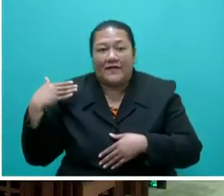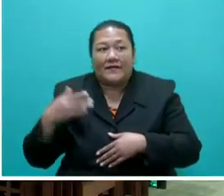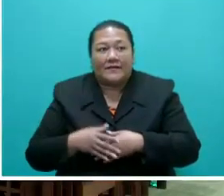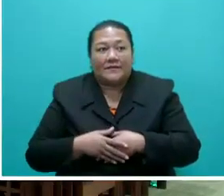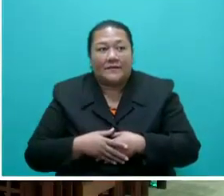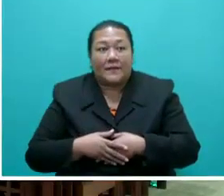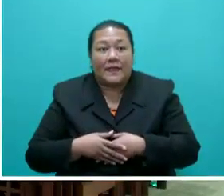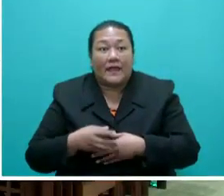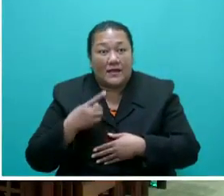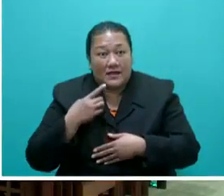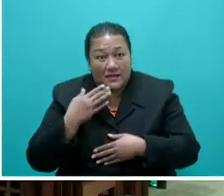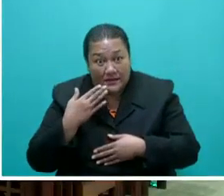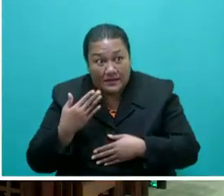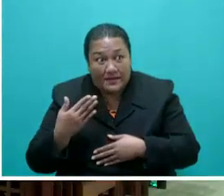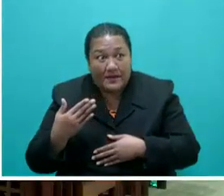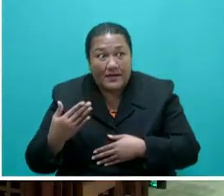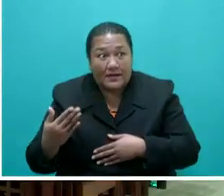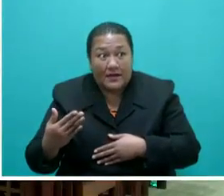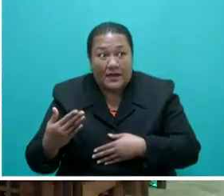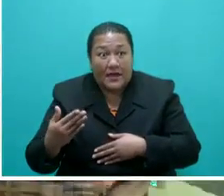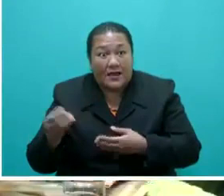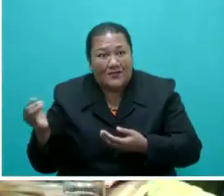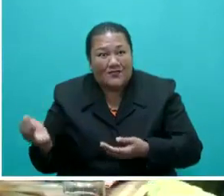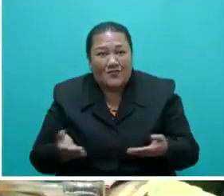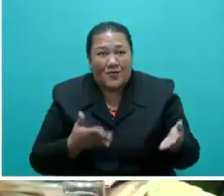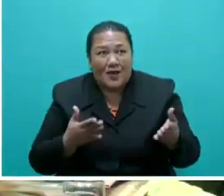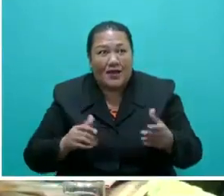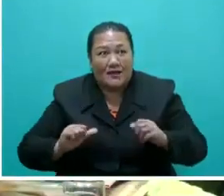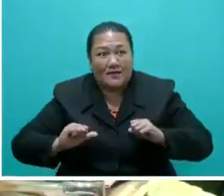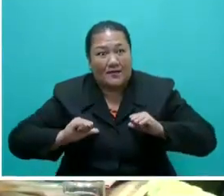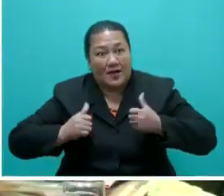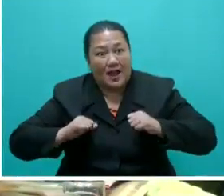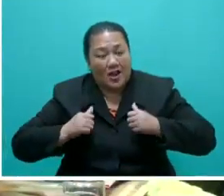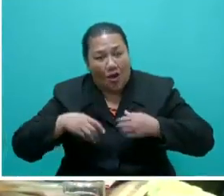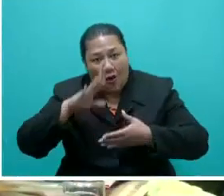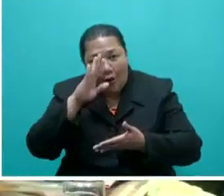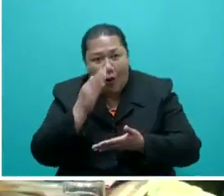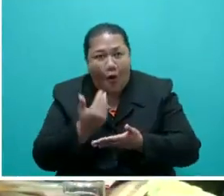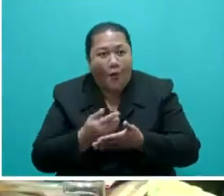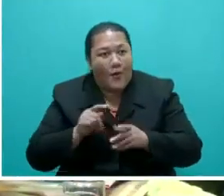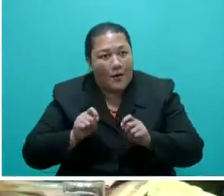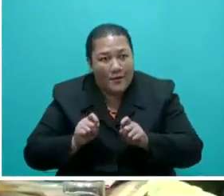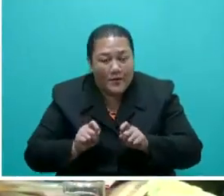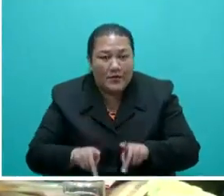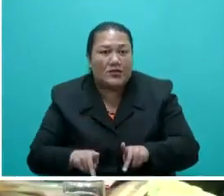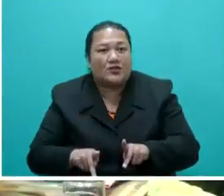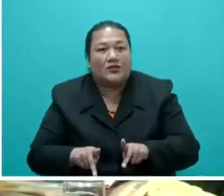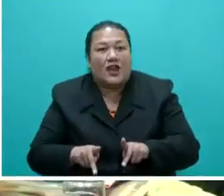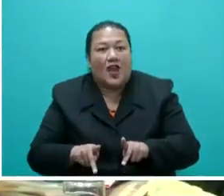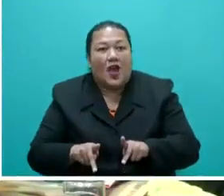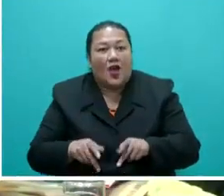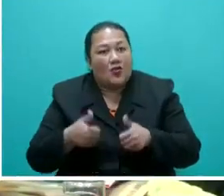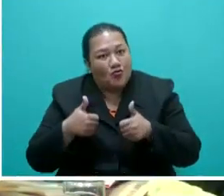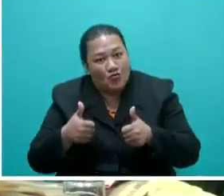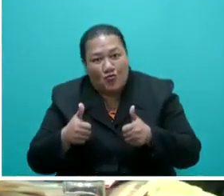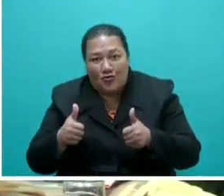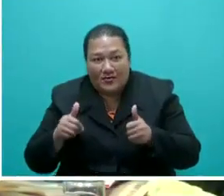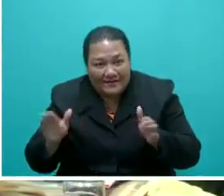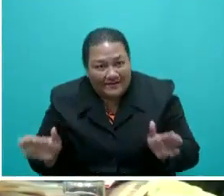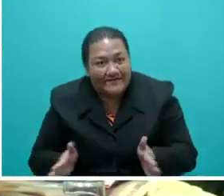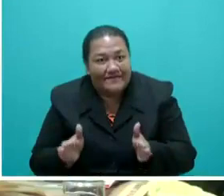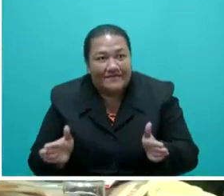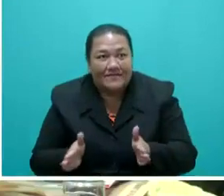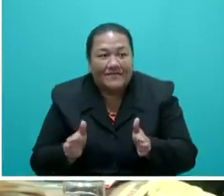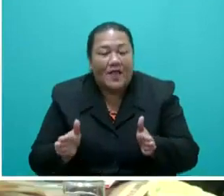was a speech that exudes pride, hope, opportunity, patriotism. It was also a speech